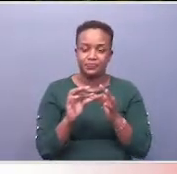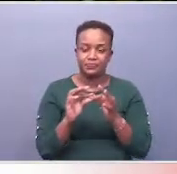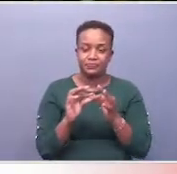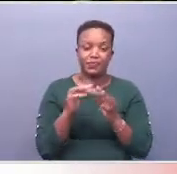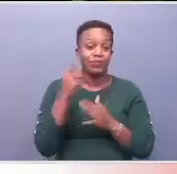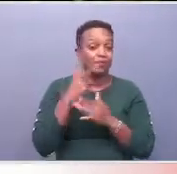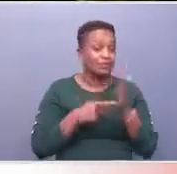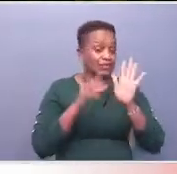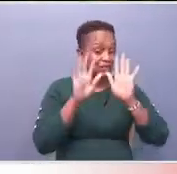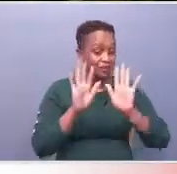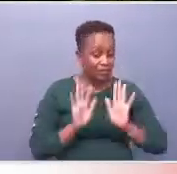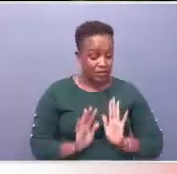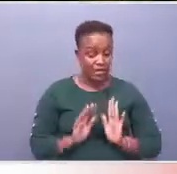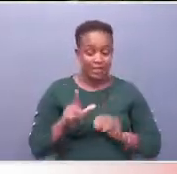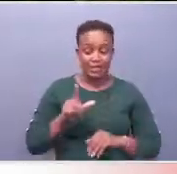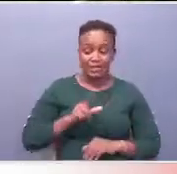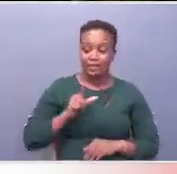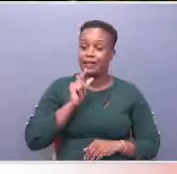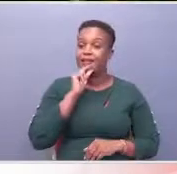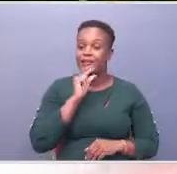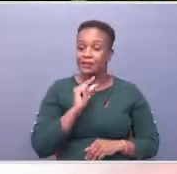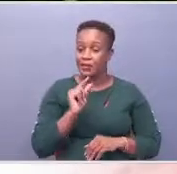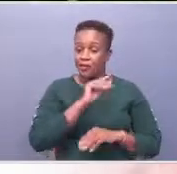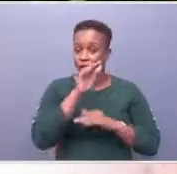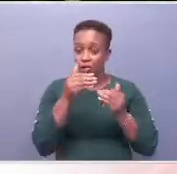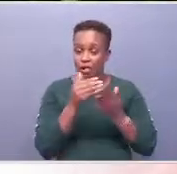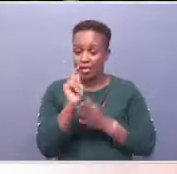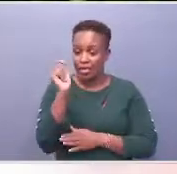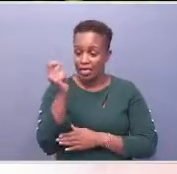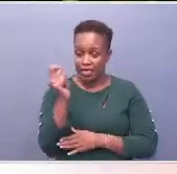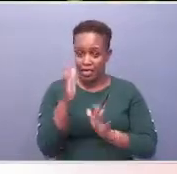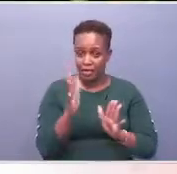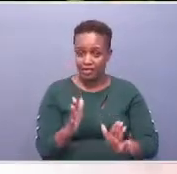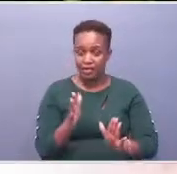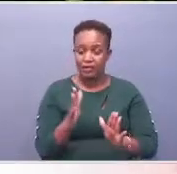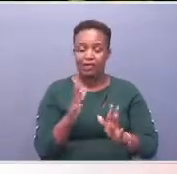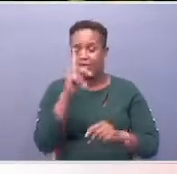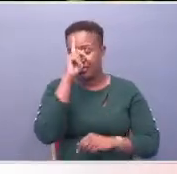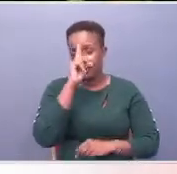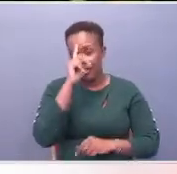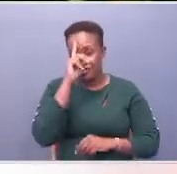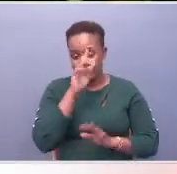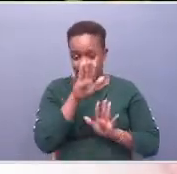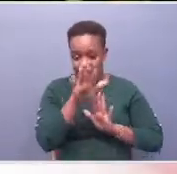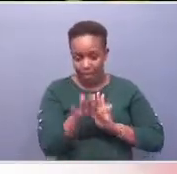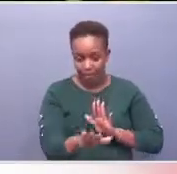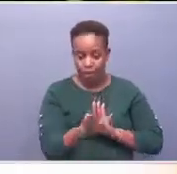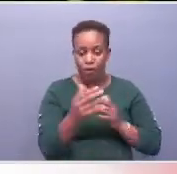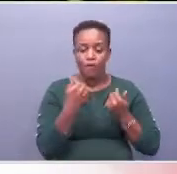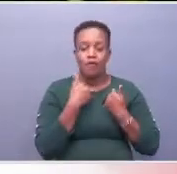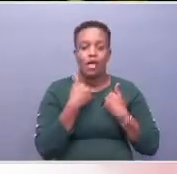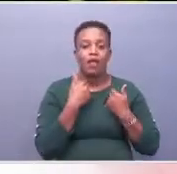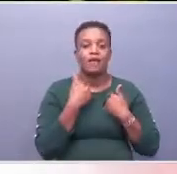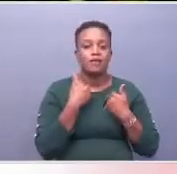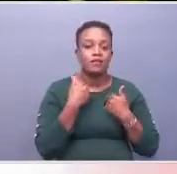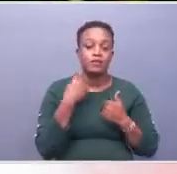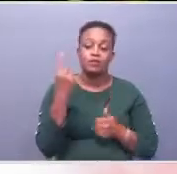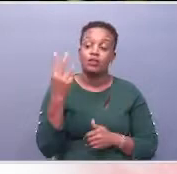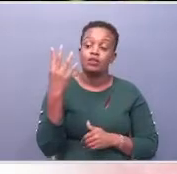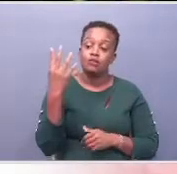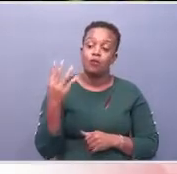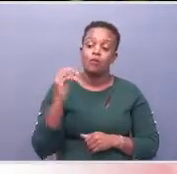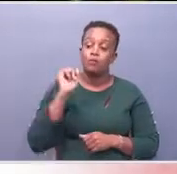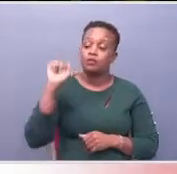is important, ladies and gentlemen, and for all Kenyans, is in fact the critical step of more of 24 political